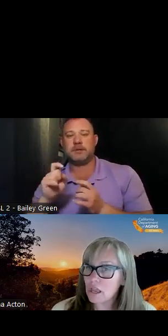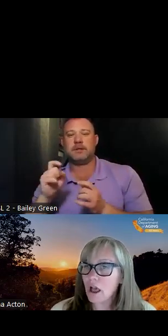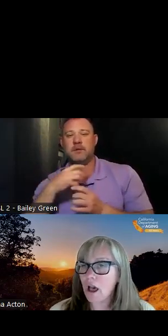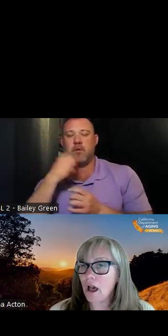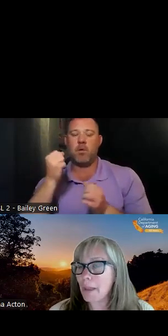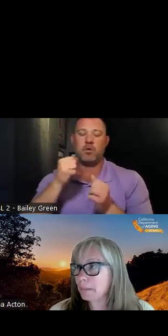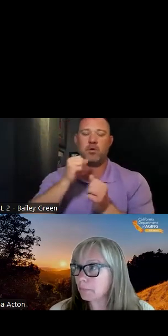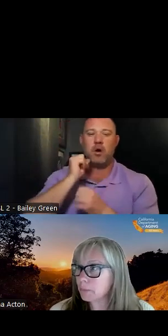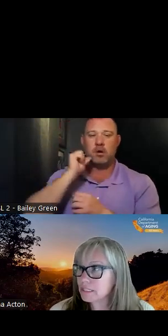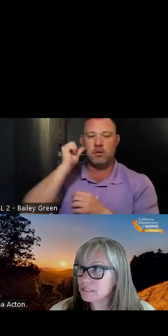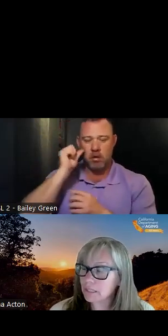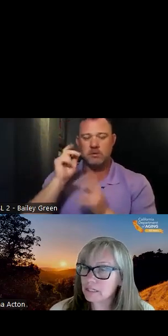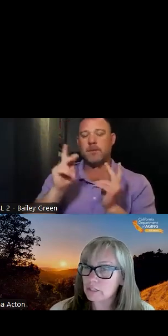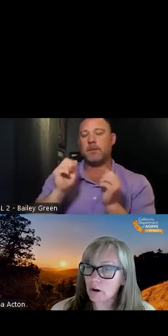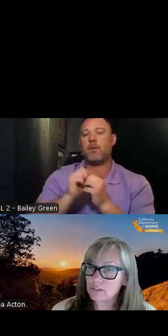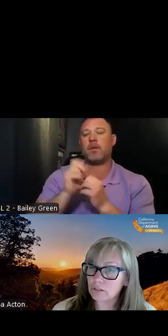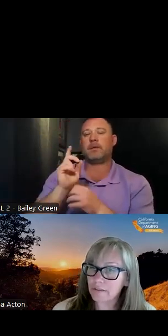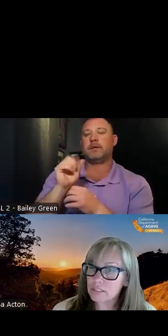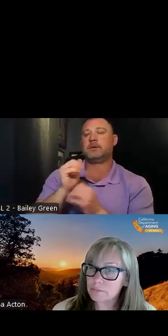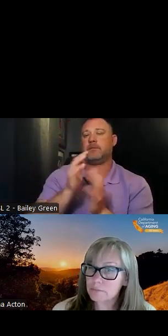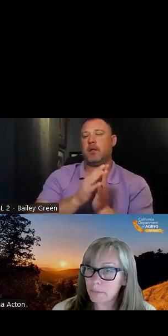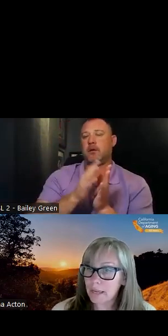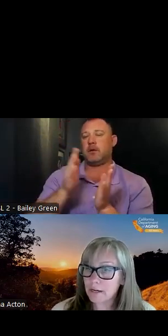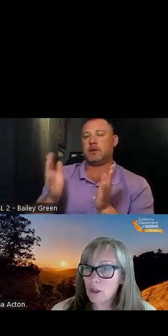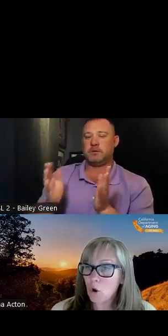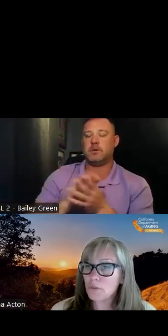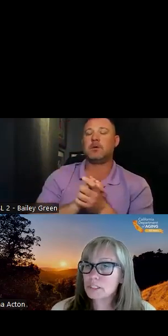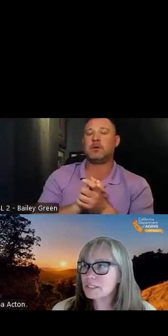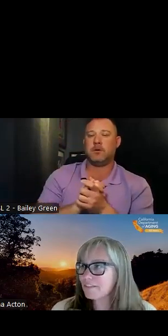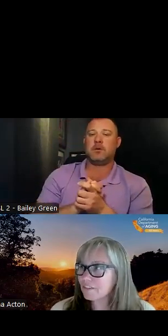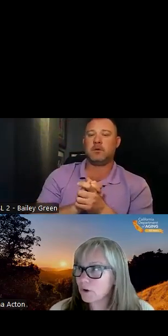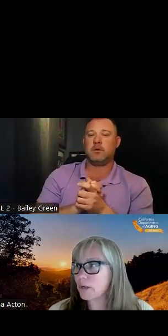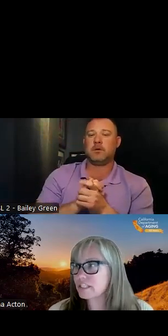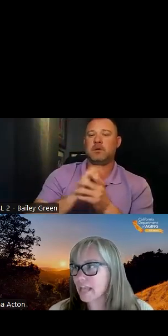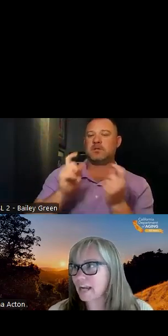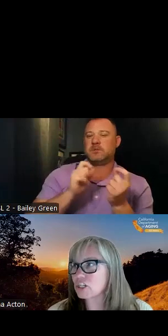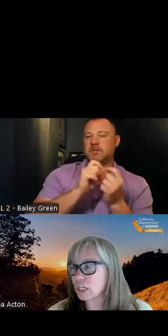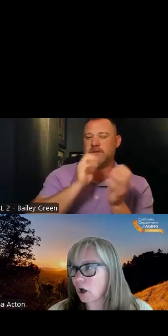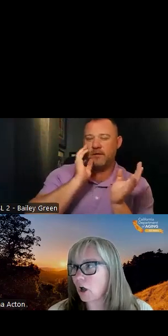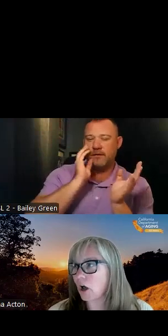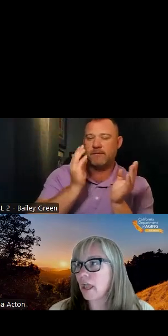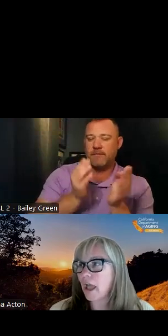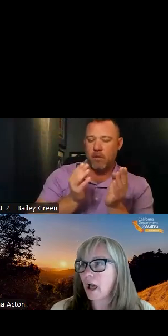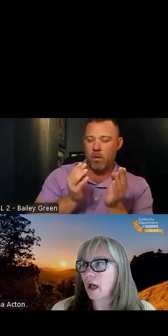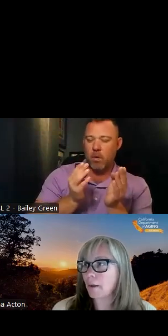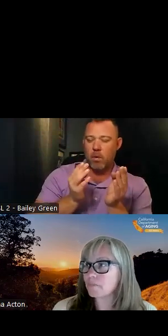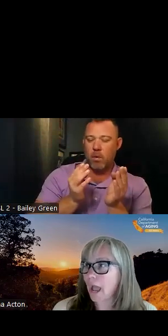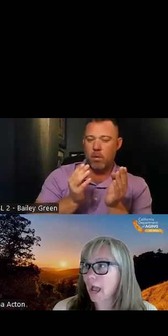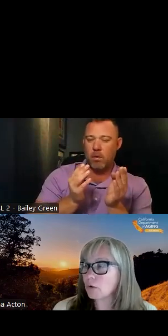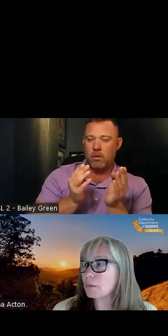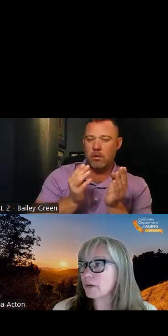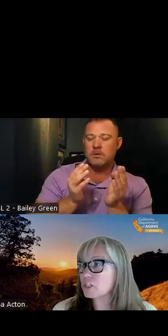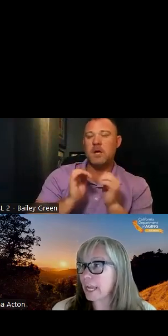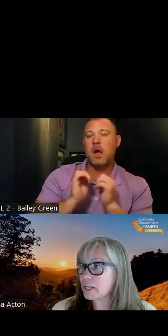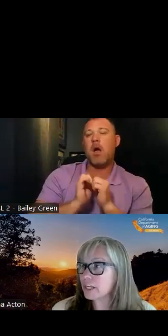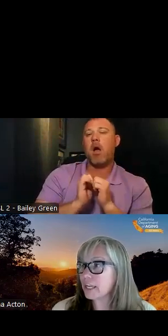adults and people with disabilities across their lifespan, with a specific focus actually on how do